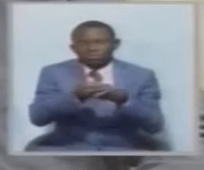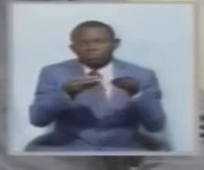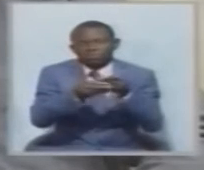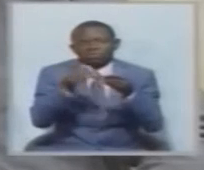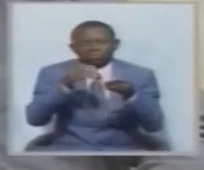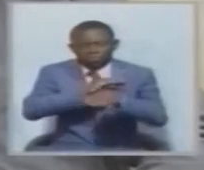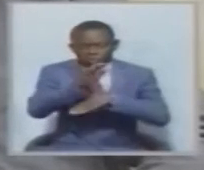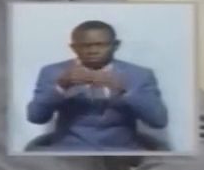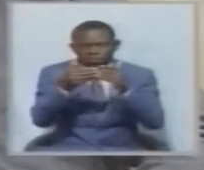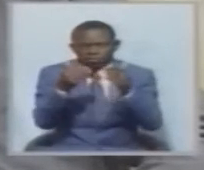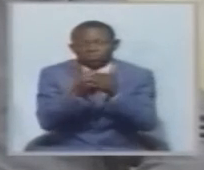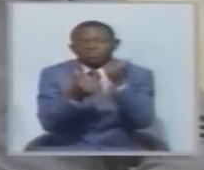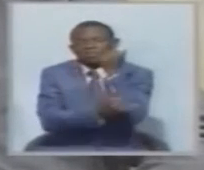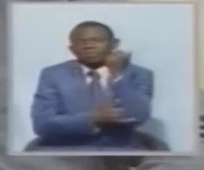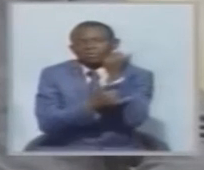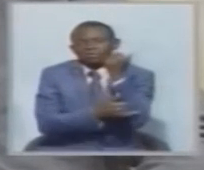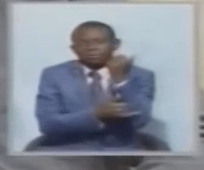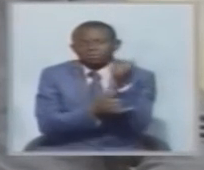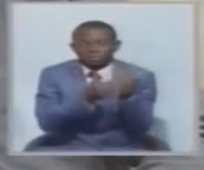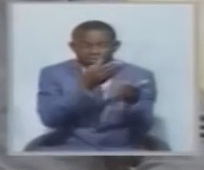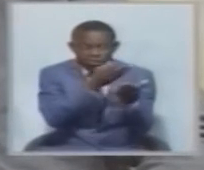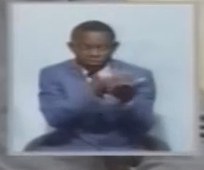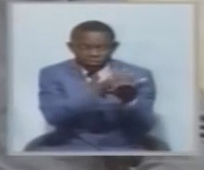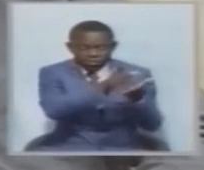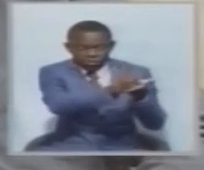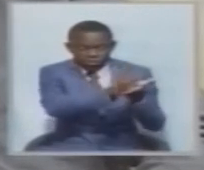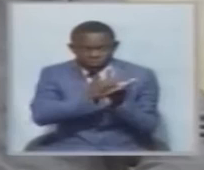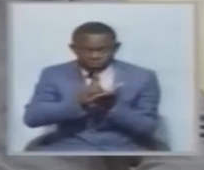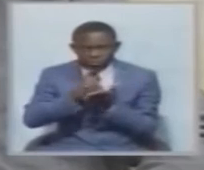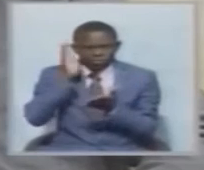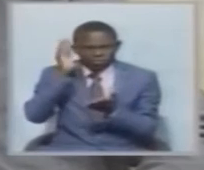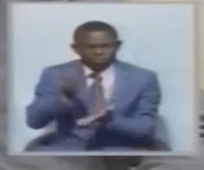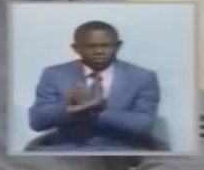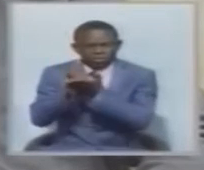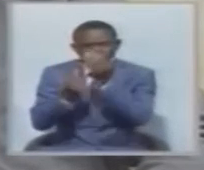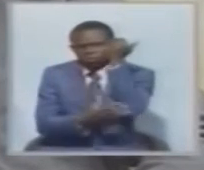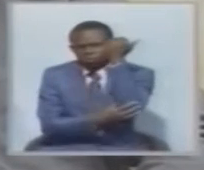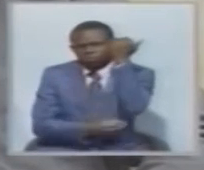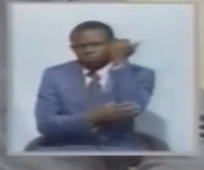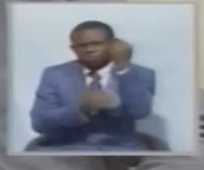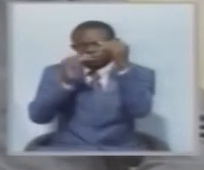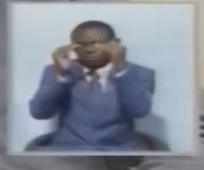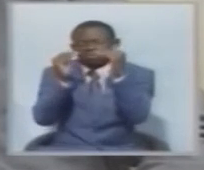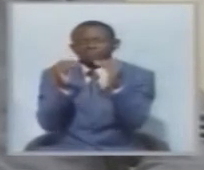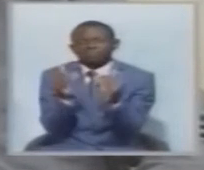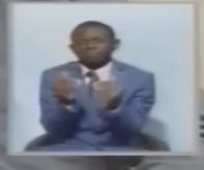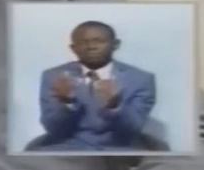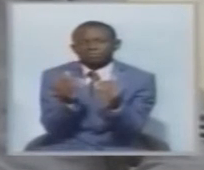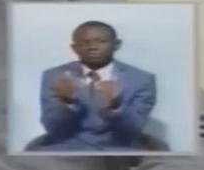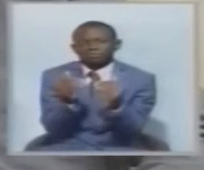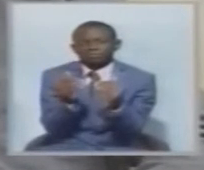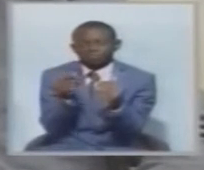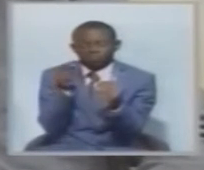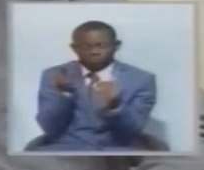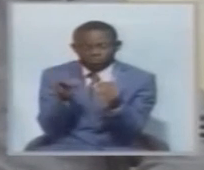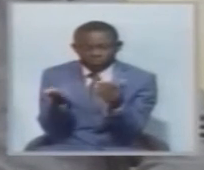ultimately contribute to poverty reduction, and that's a goal, and also just generate revenues not only for the households